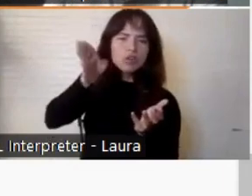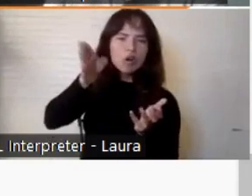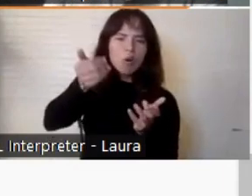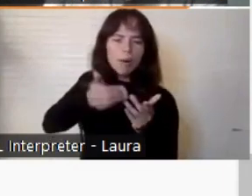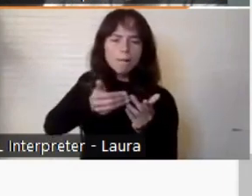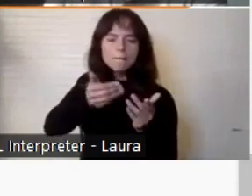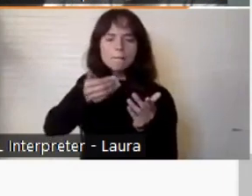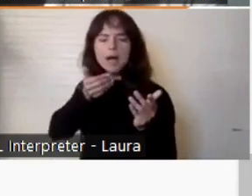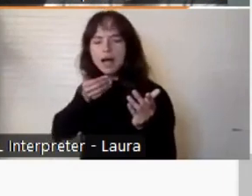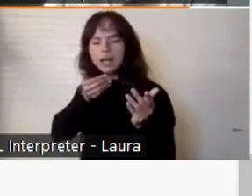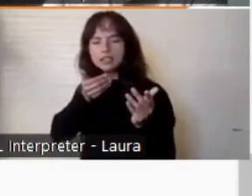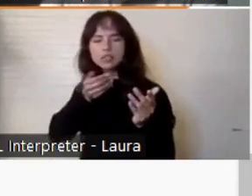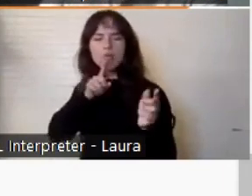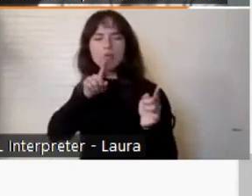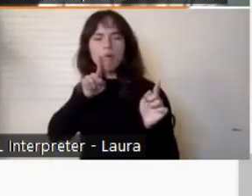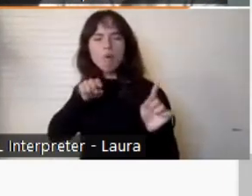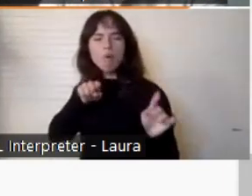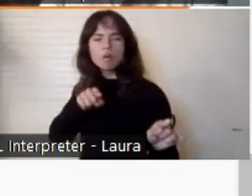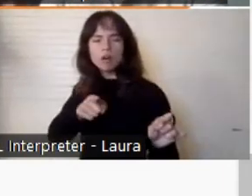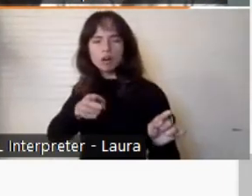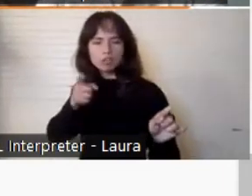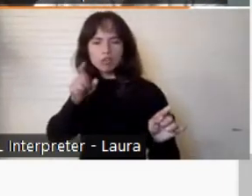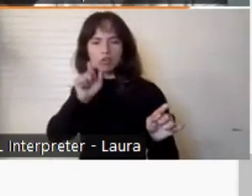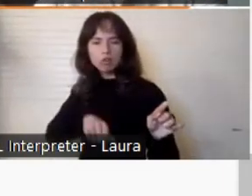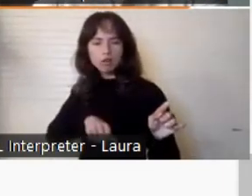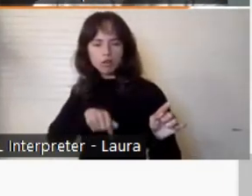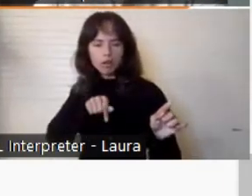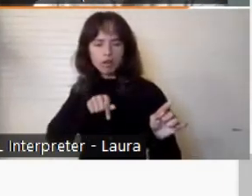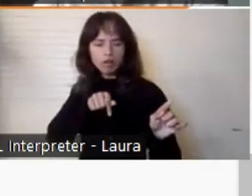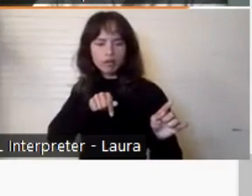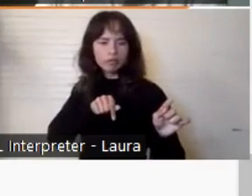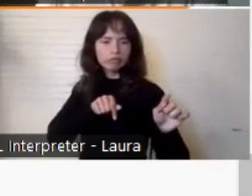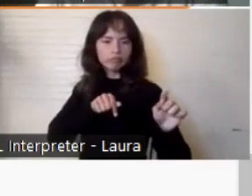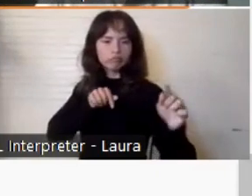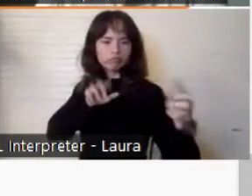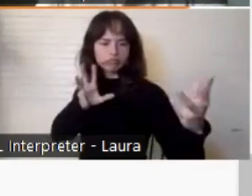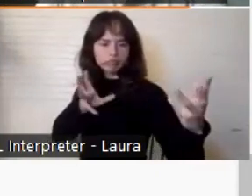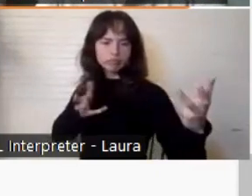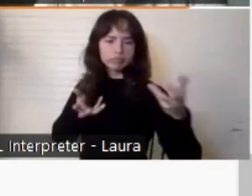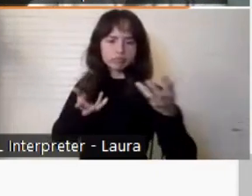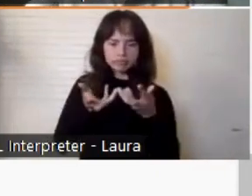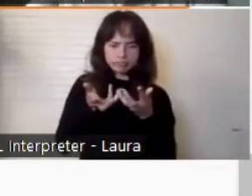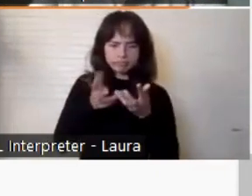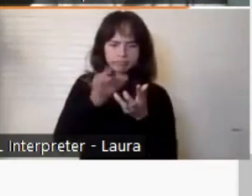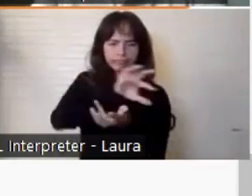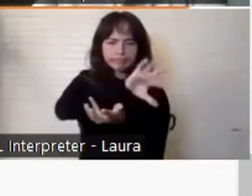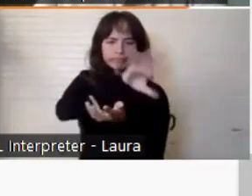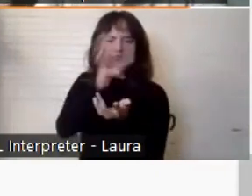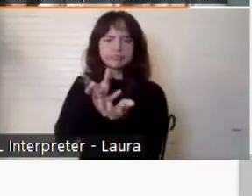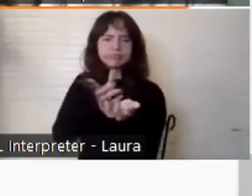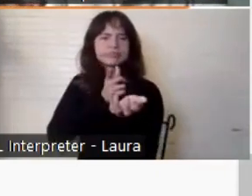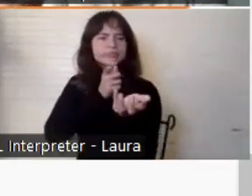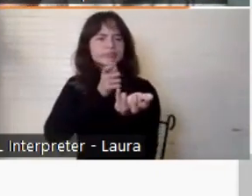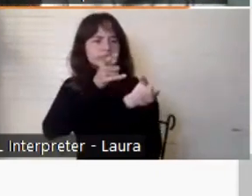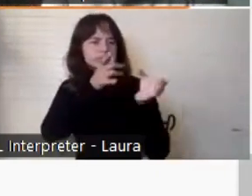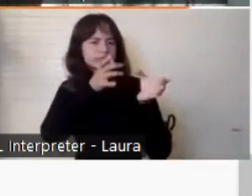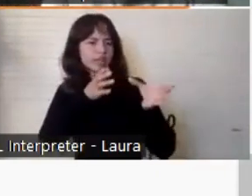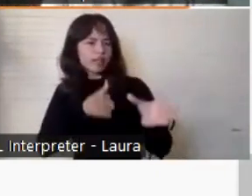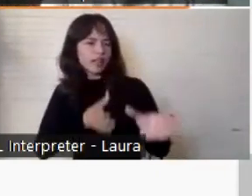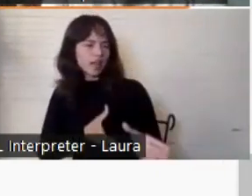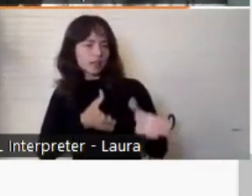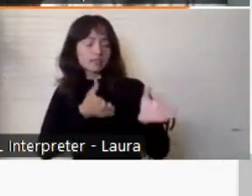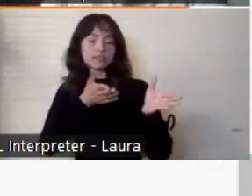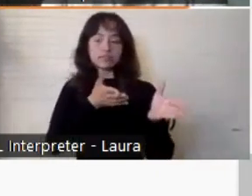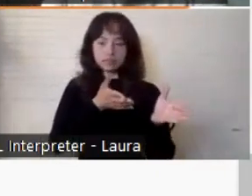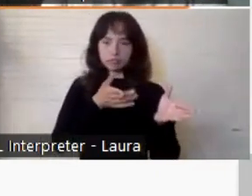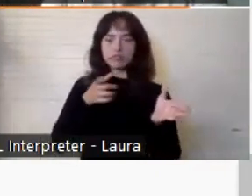preferred products that they've ordered in the past. That's really the primary functionality of the site, is to serve existing customers, but also really